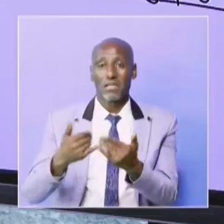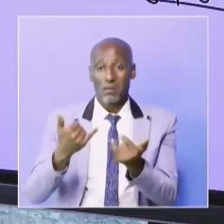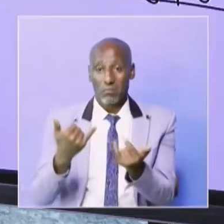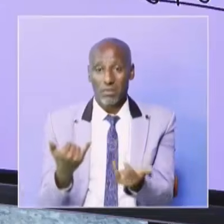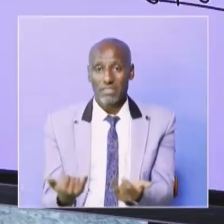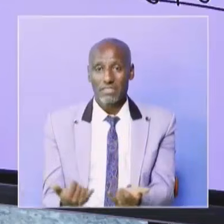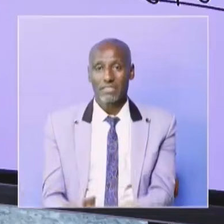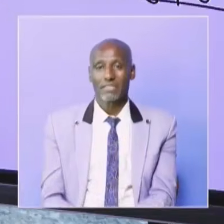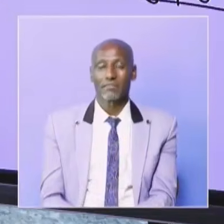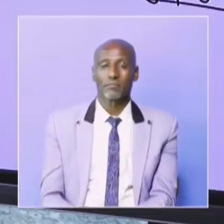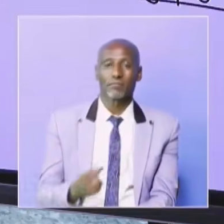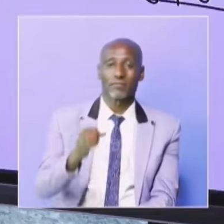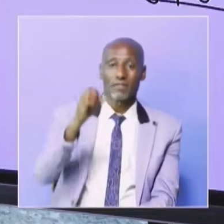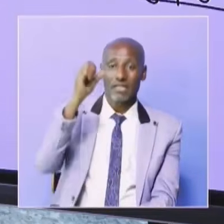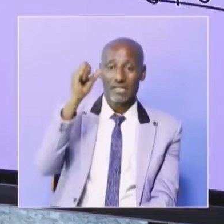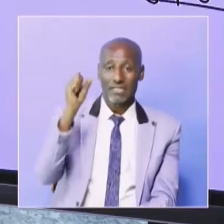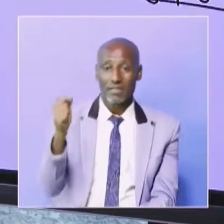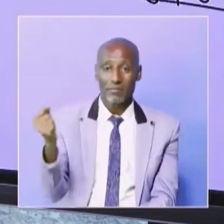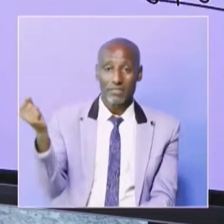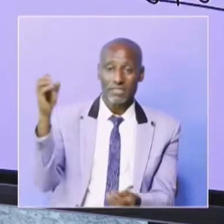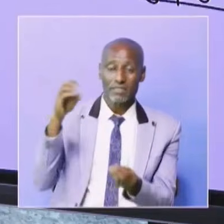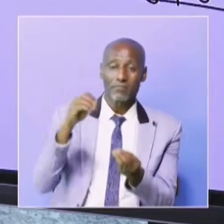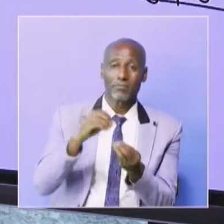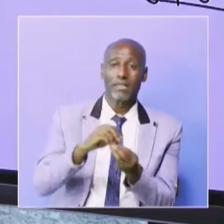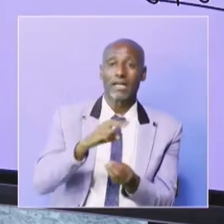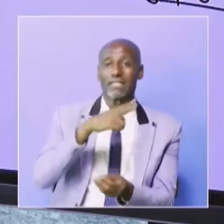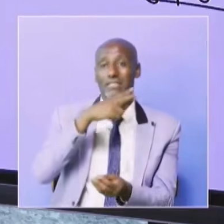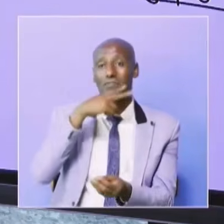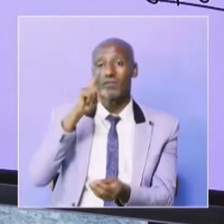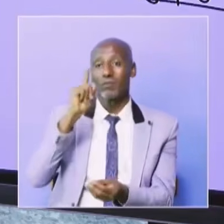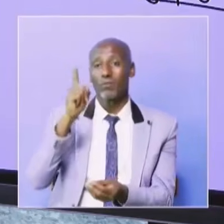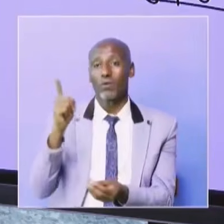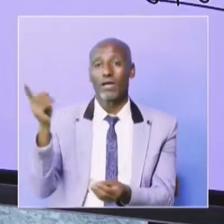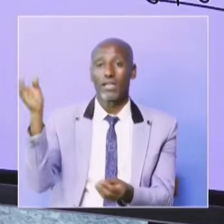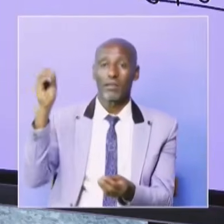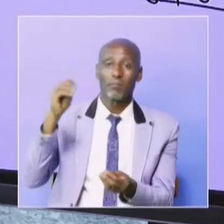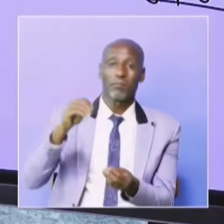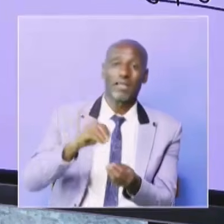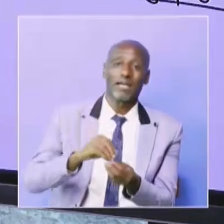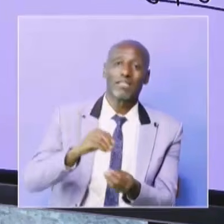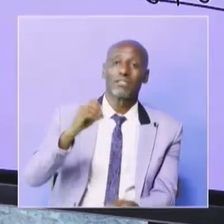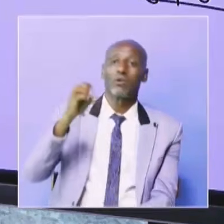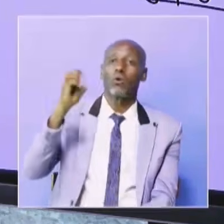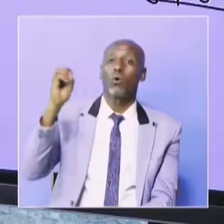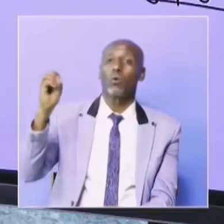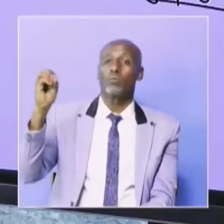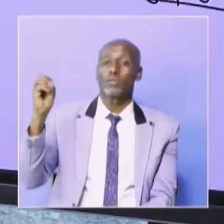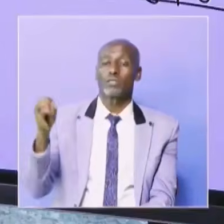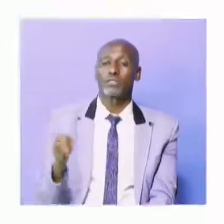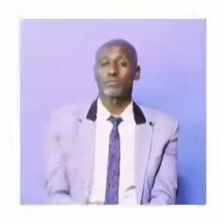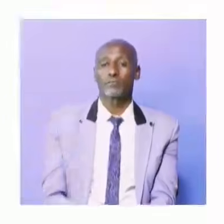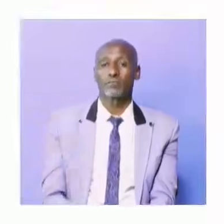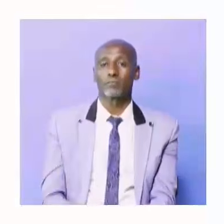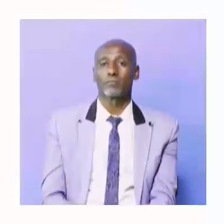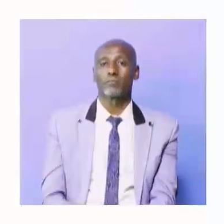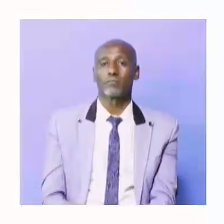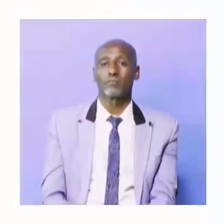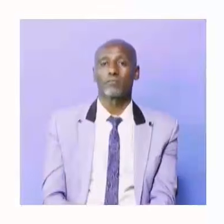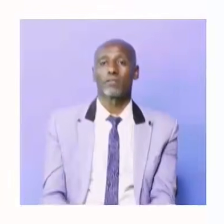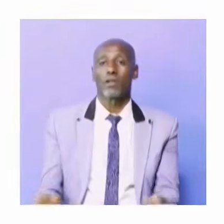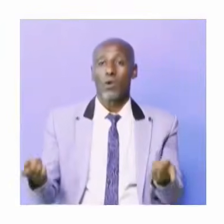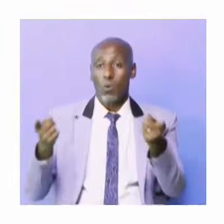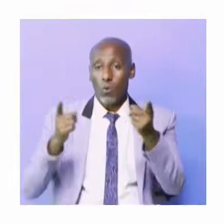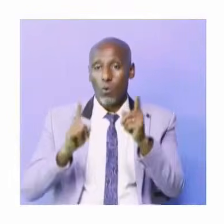Subject plus verb 1 plus object or complement. The second step is when do we use